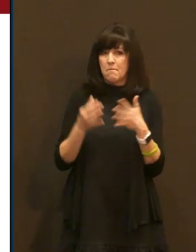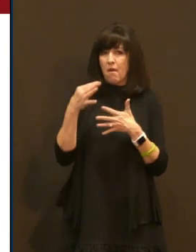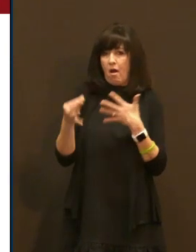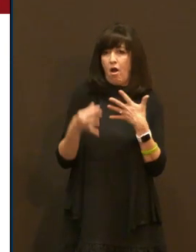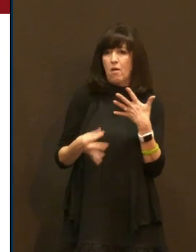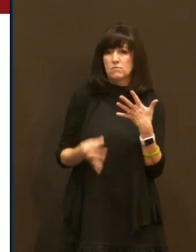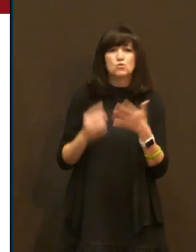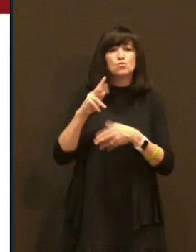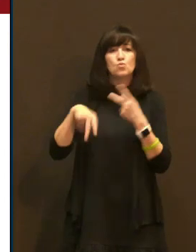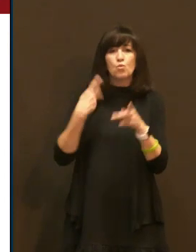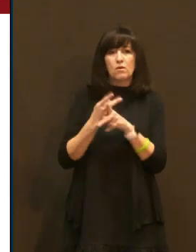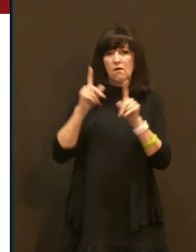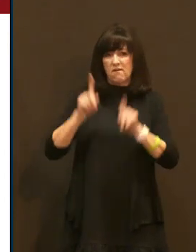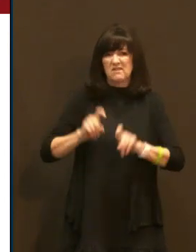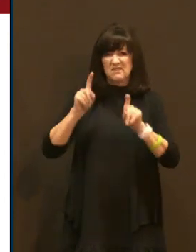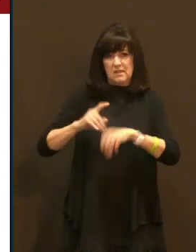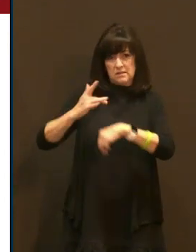now.